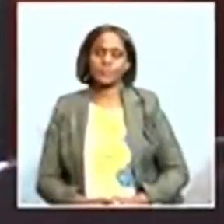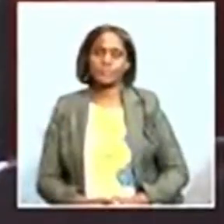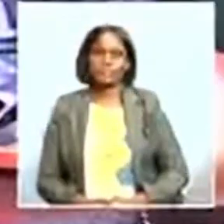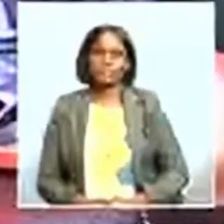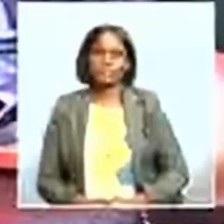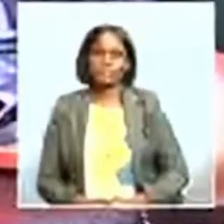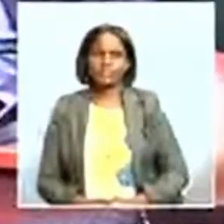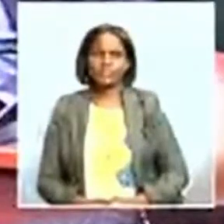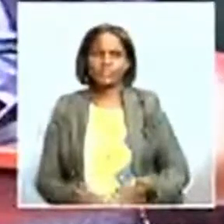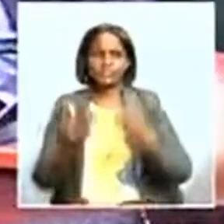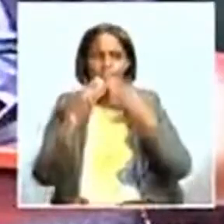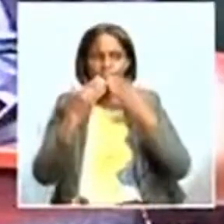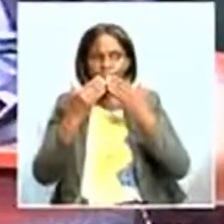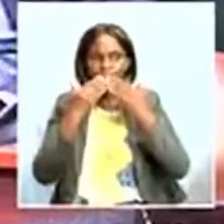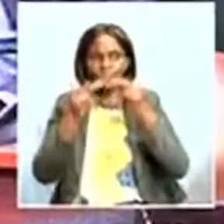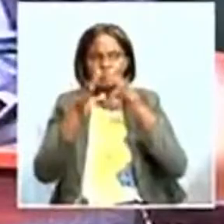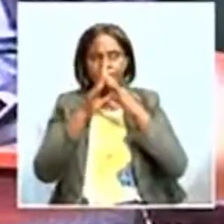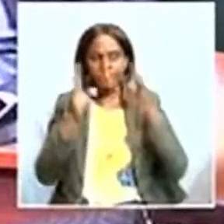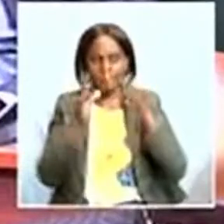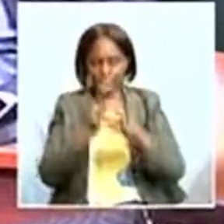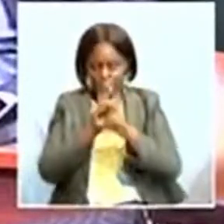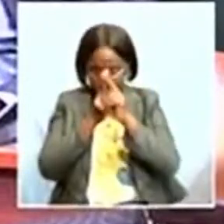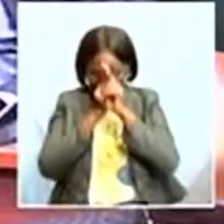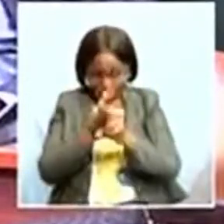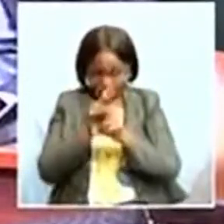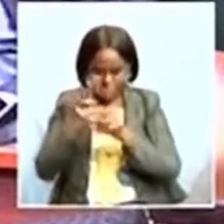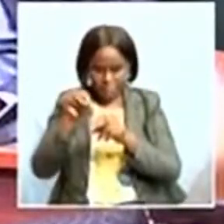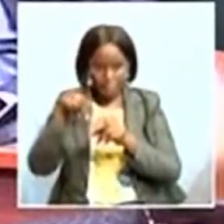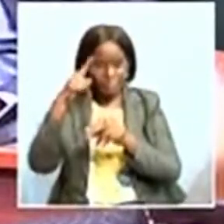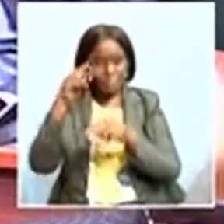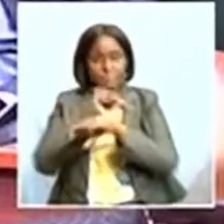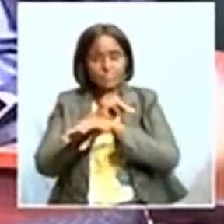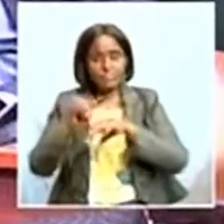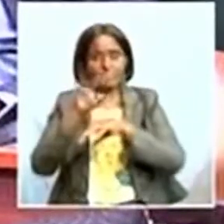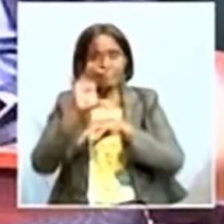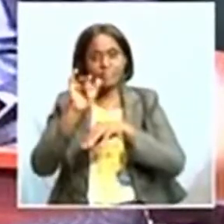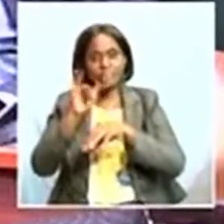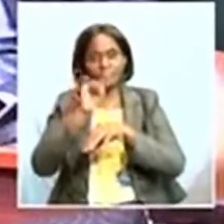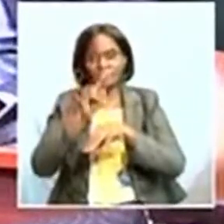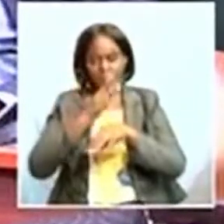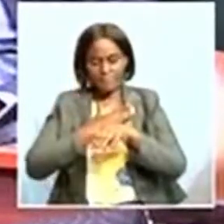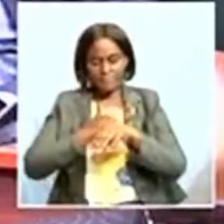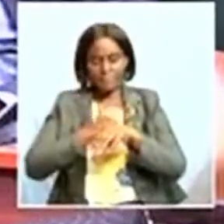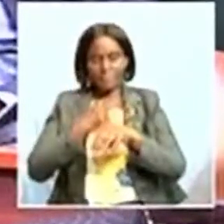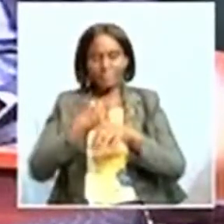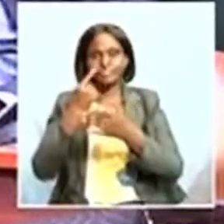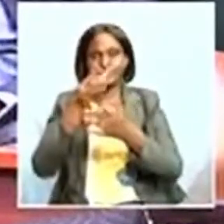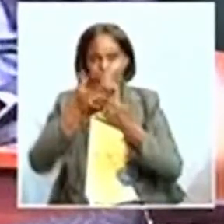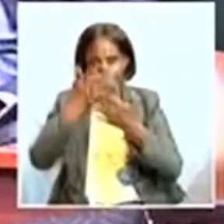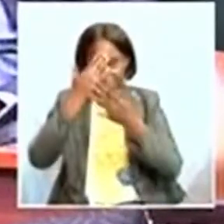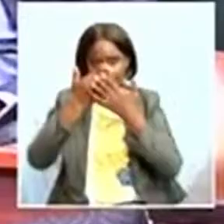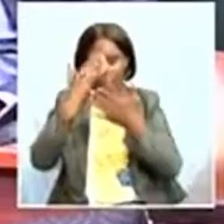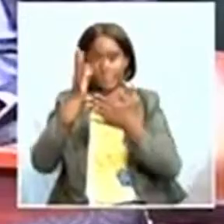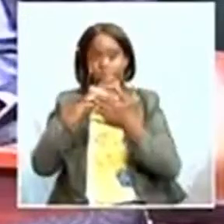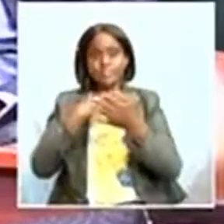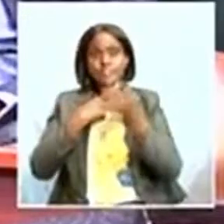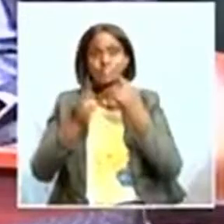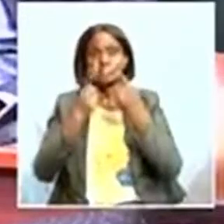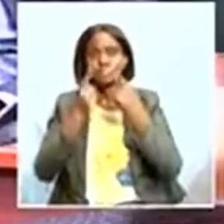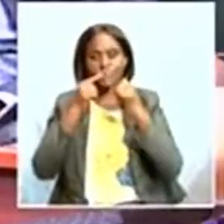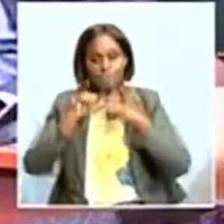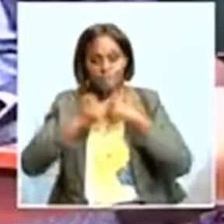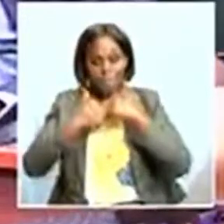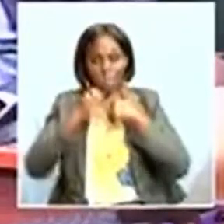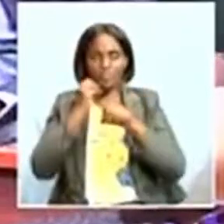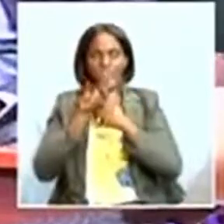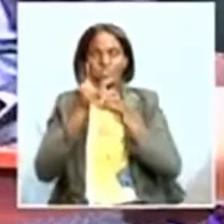Yes, thank you, Honorable MP for Muchinga. Like I read here, I said, we have